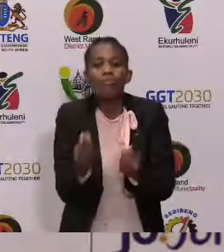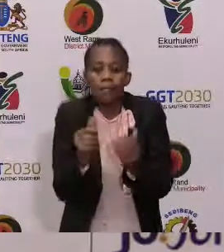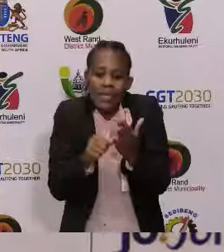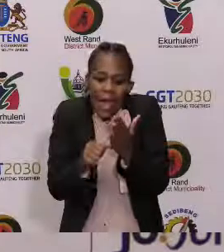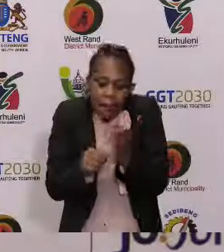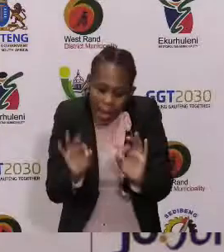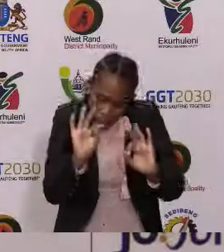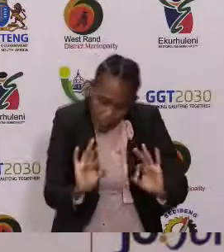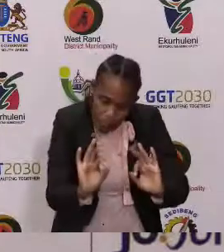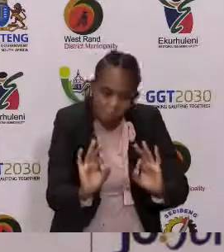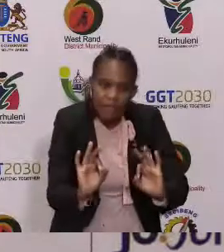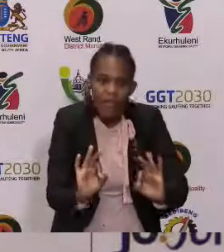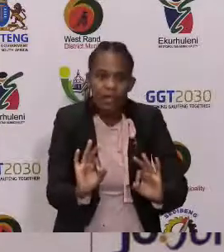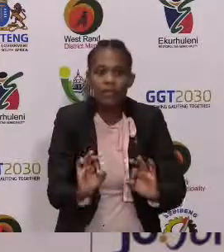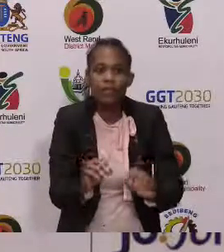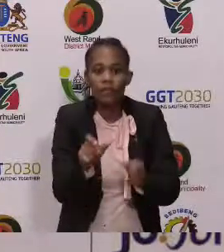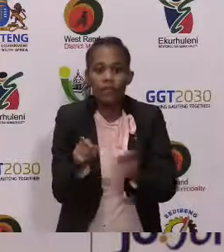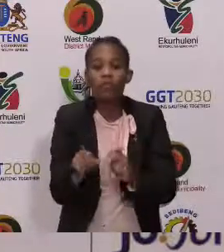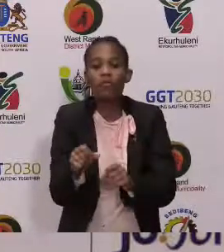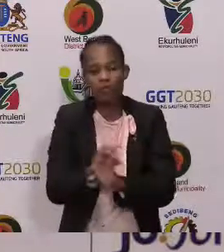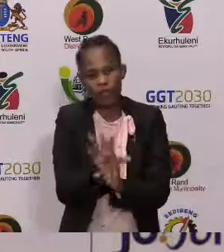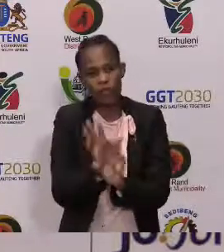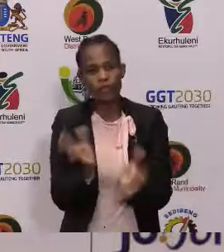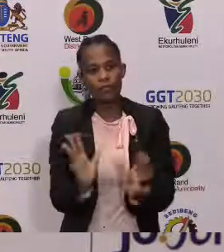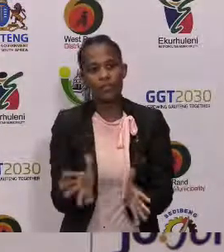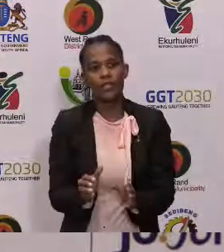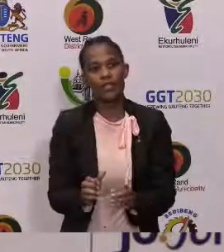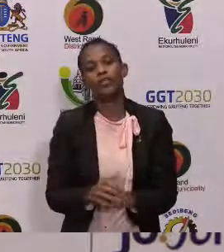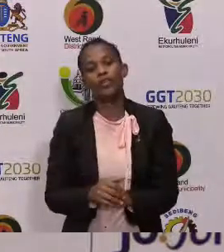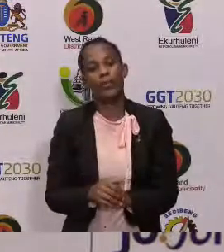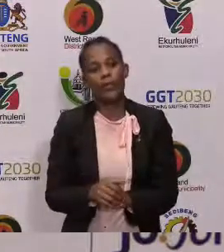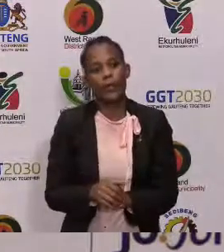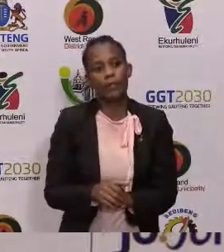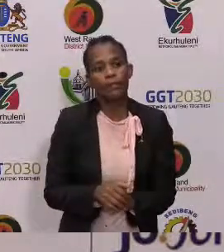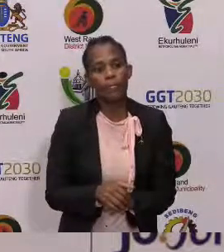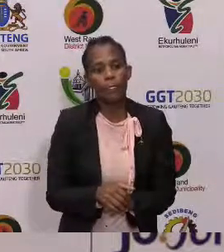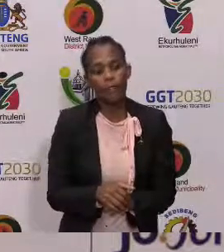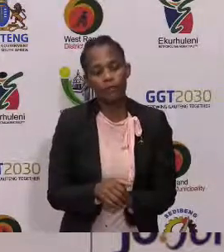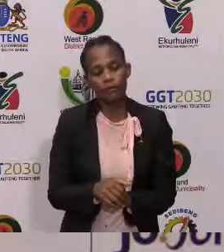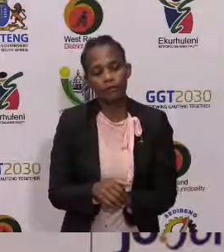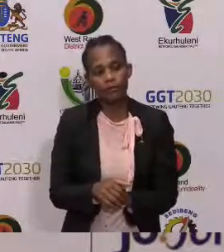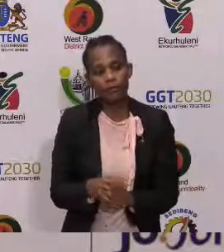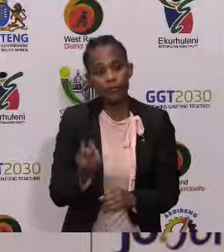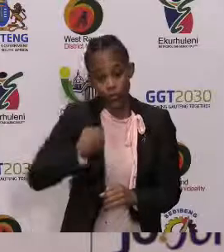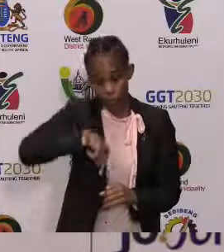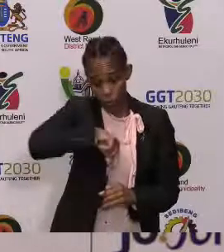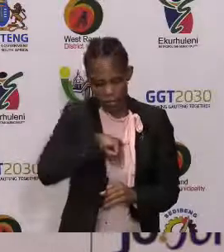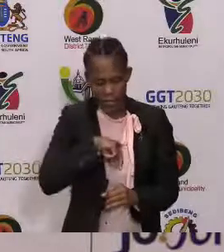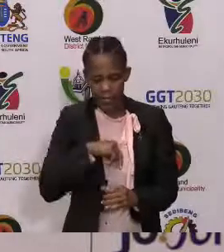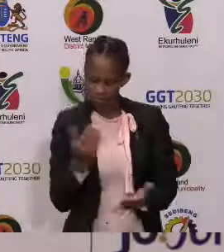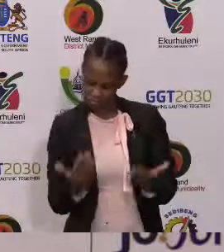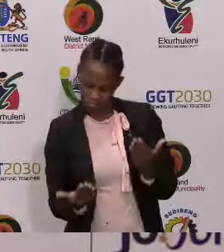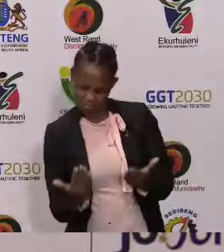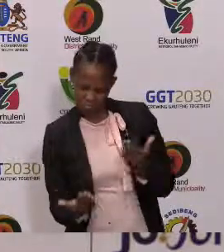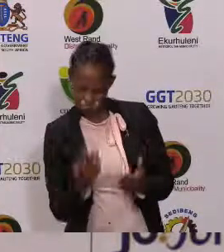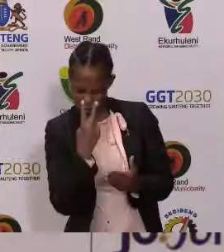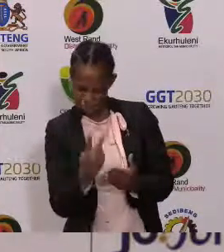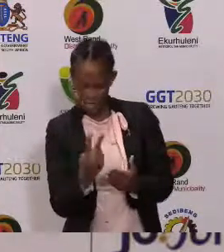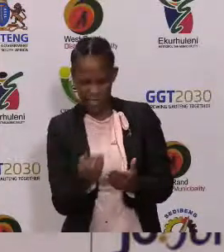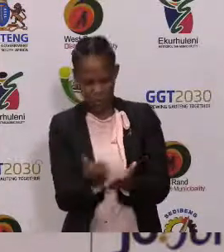realistic idea in terms of the number of people that were actually infected. So we estimate, based on the Sero survey,